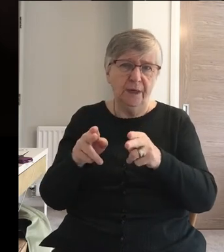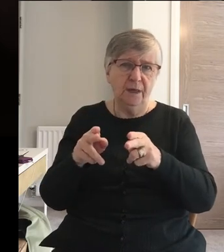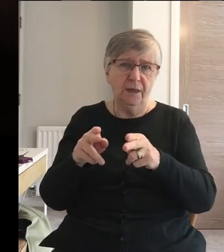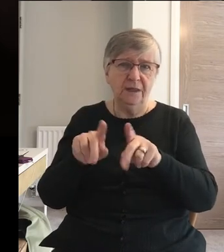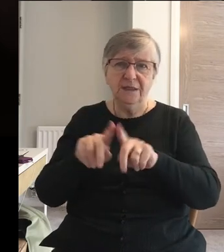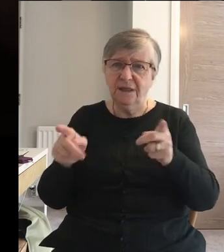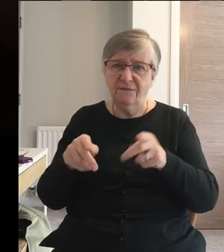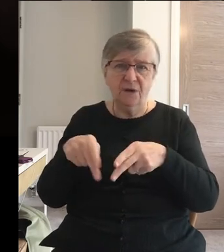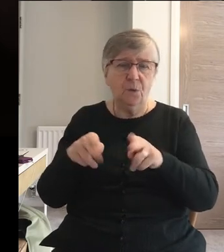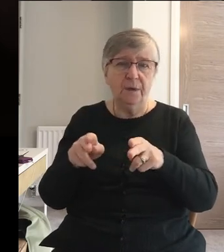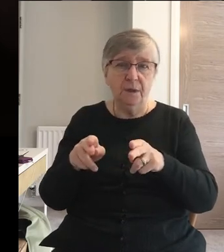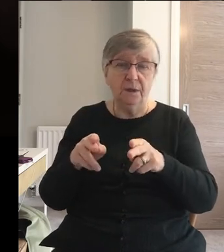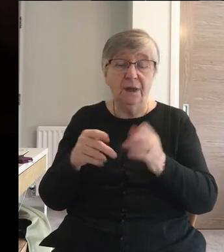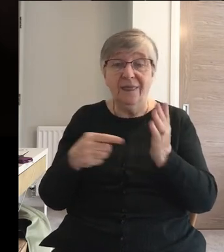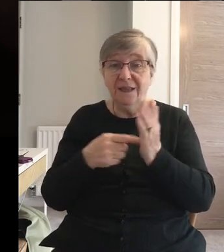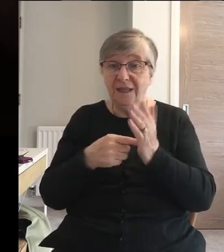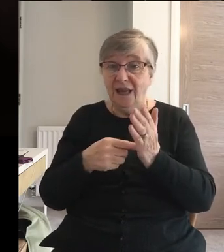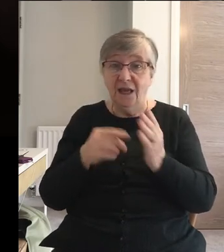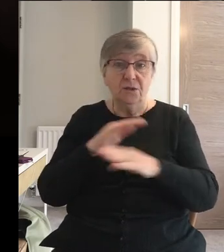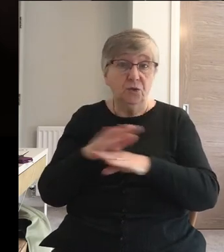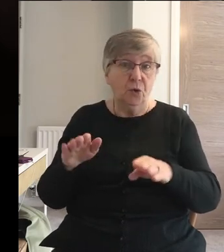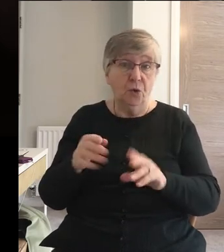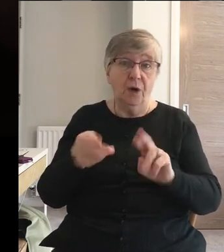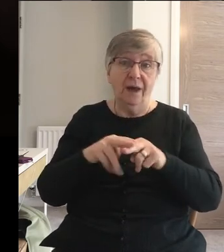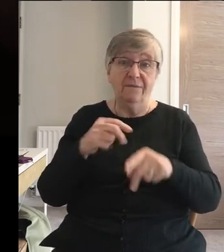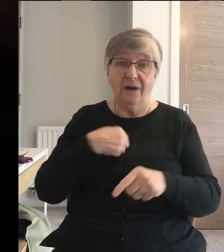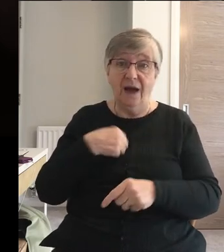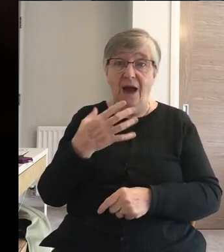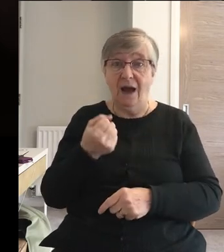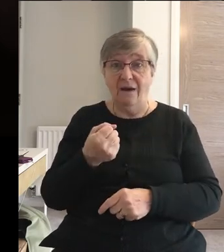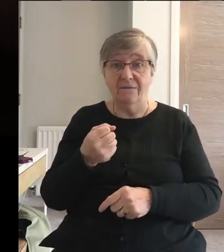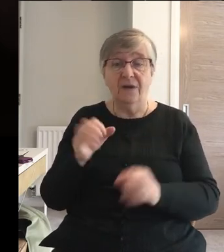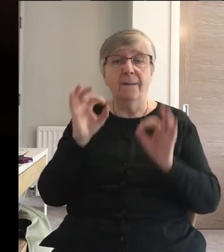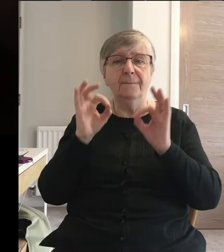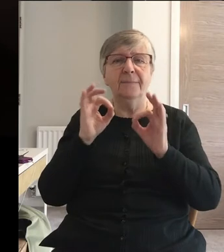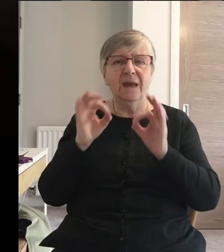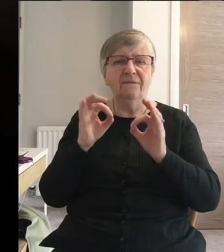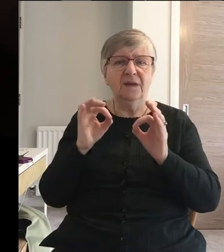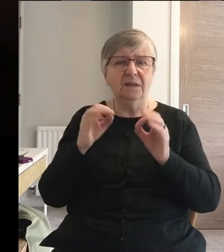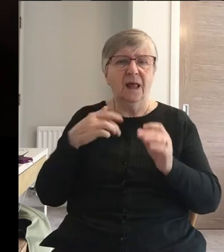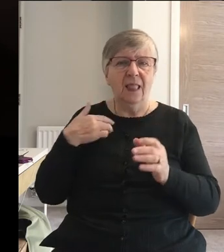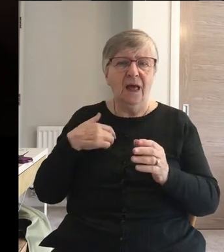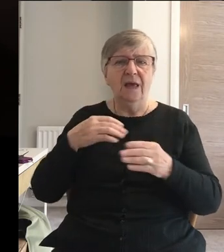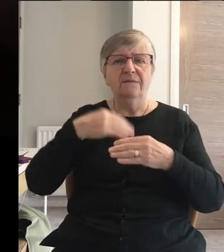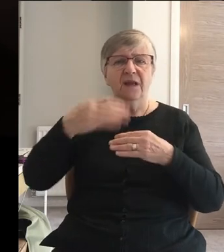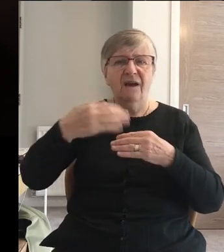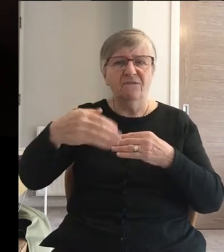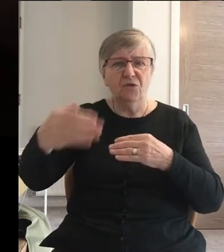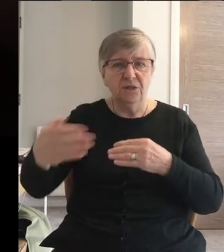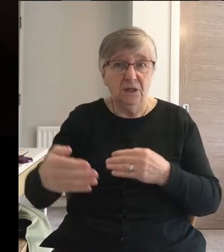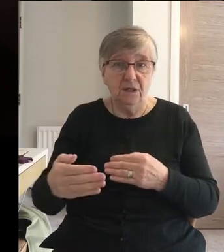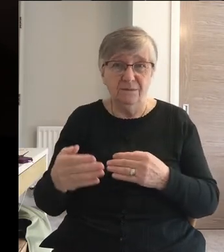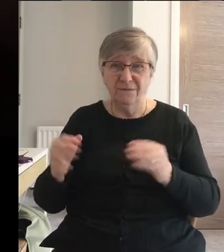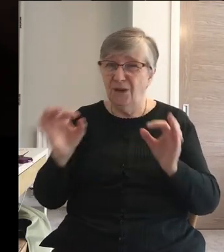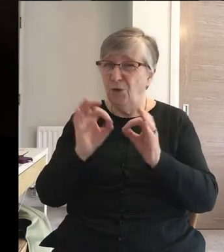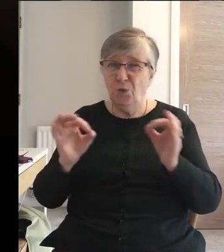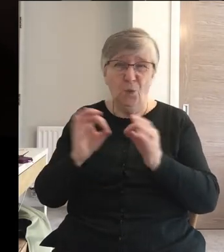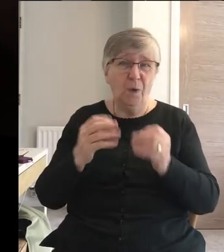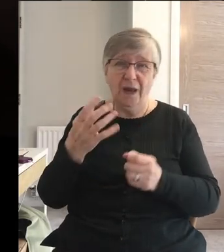Now, the test is not whether or not we have perfectly consistent lives. None of us